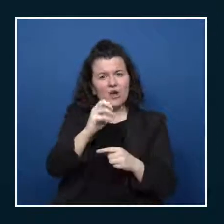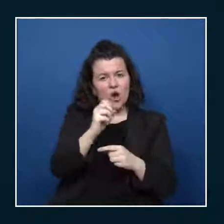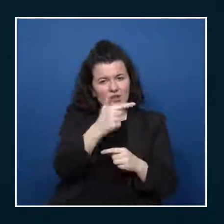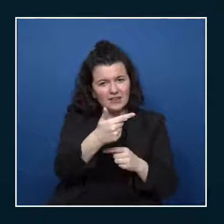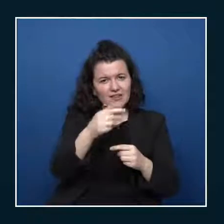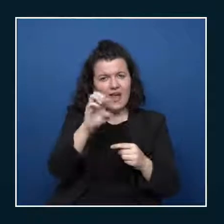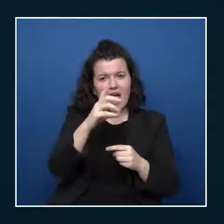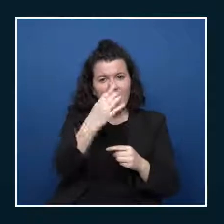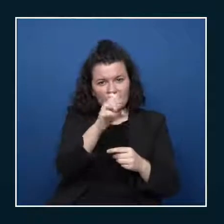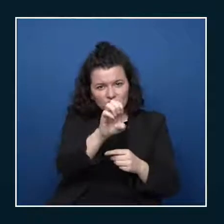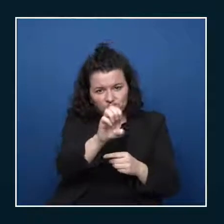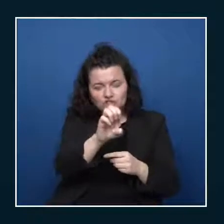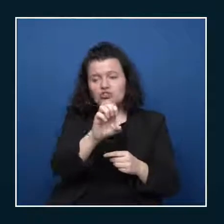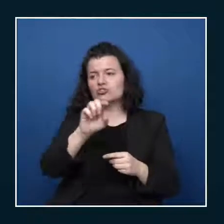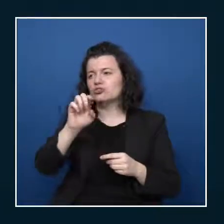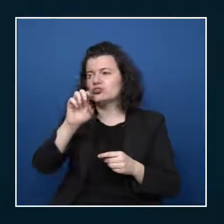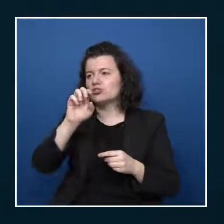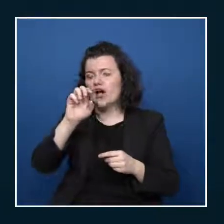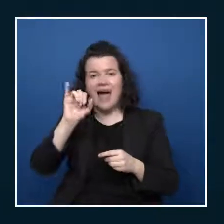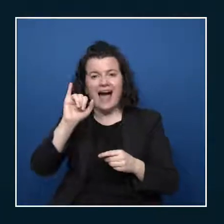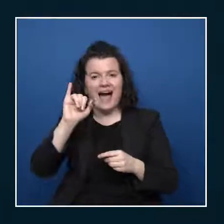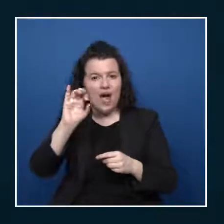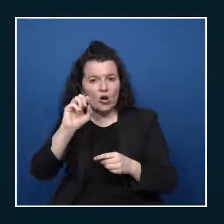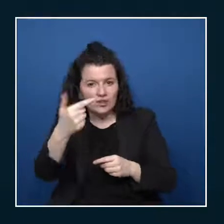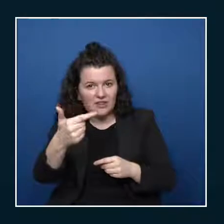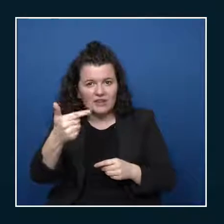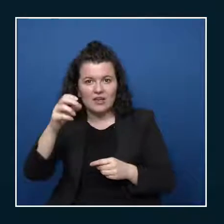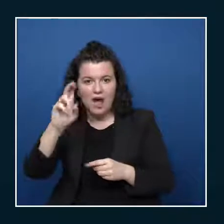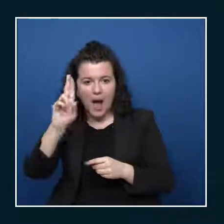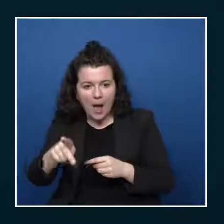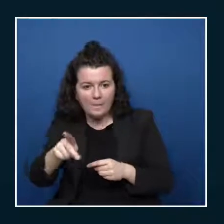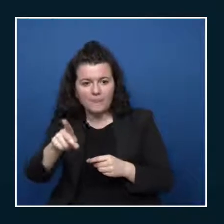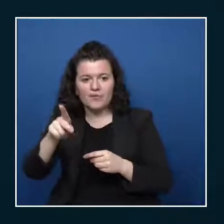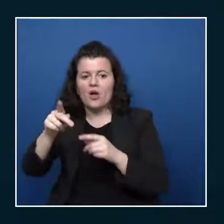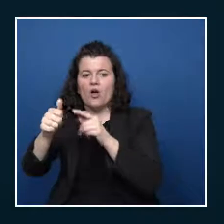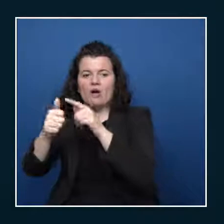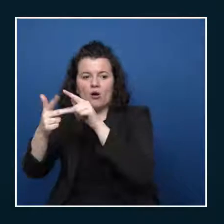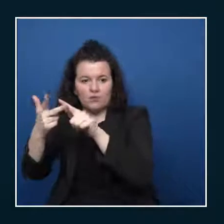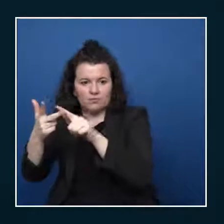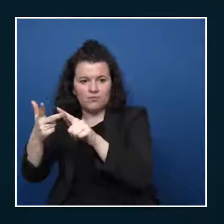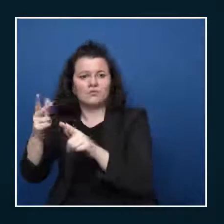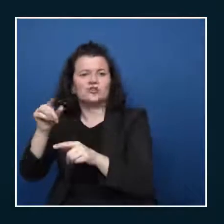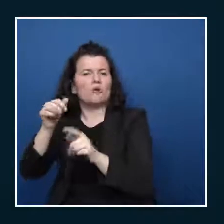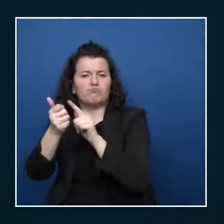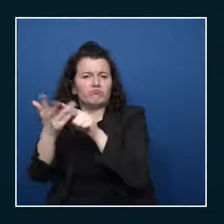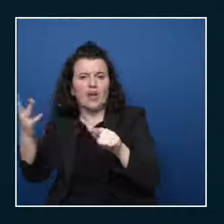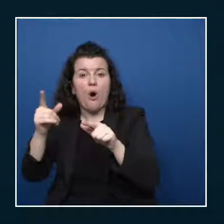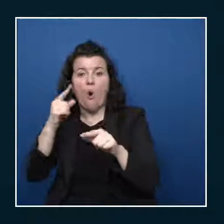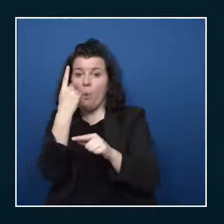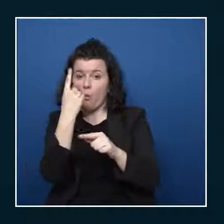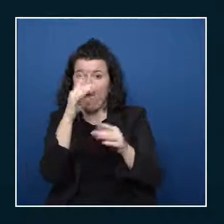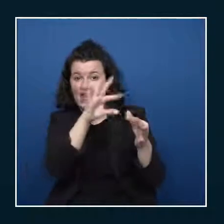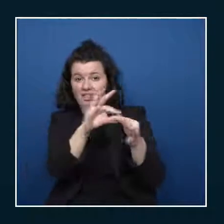Hub, everything to one interface. So I can just train a model and say deploy to that